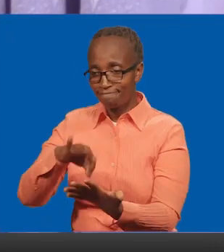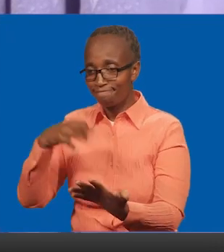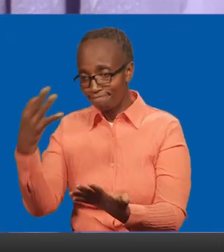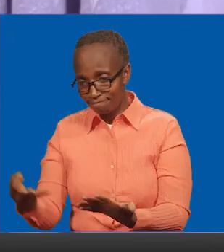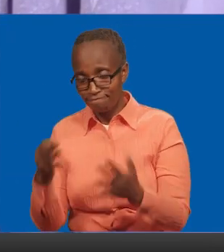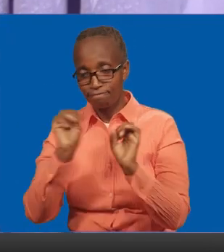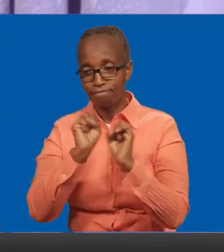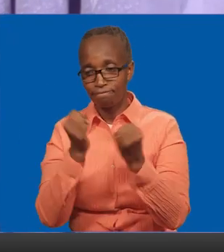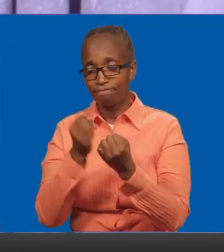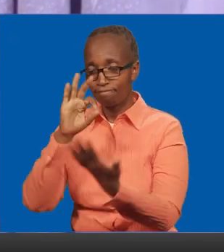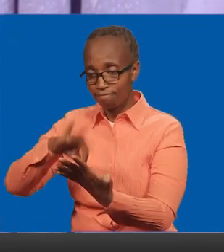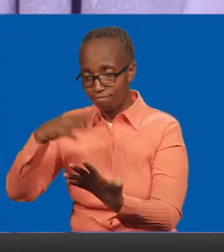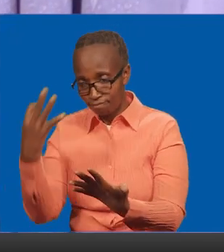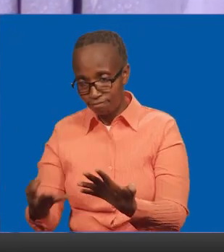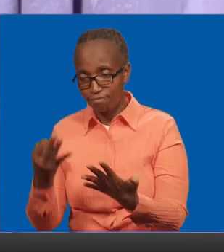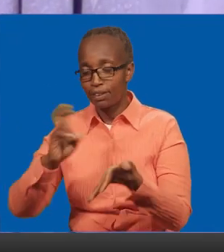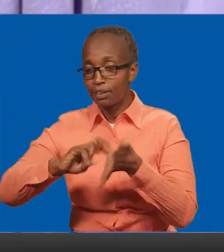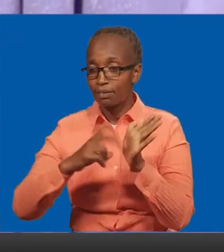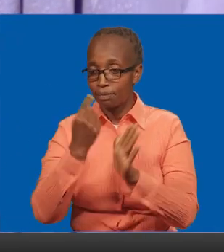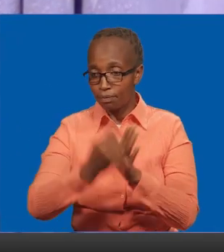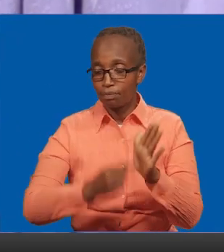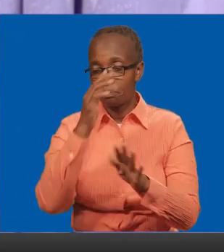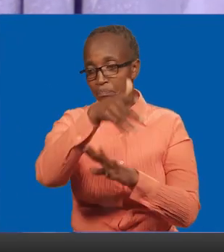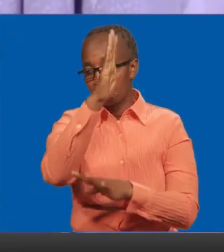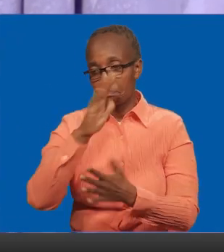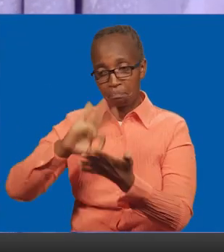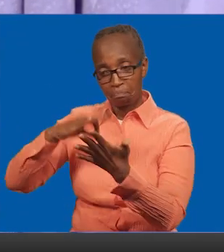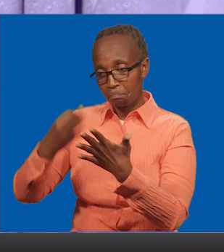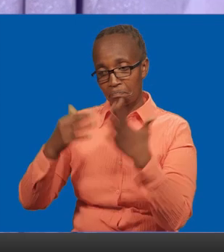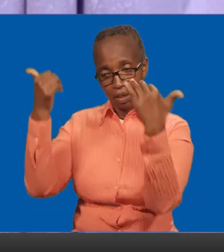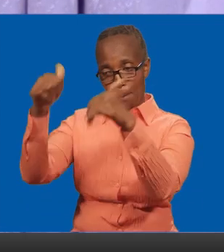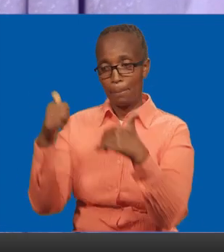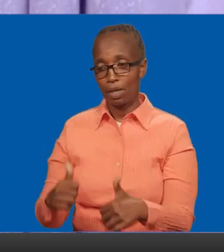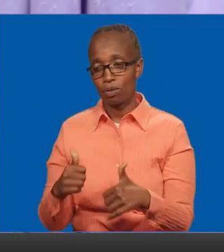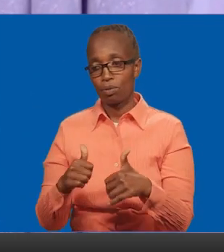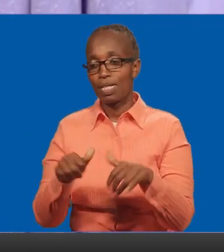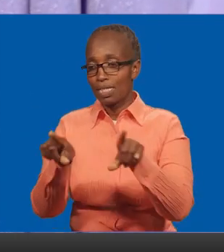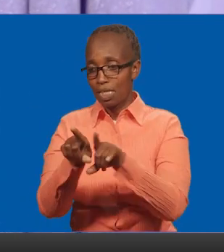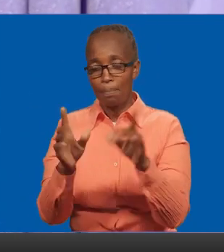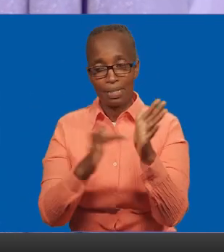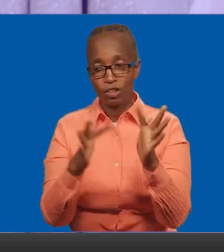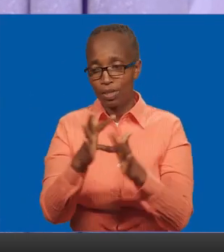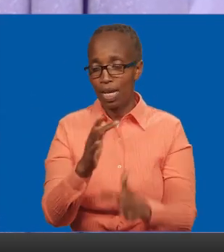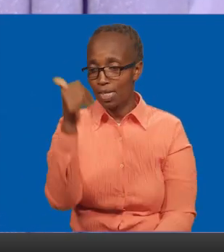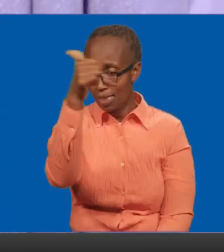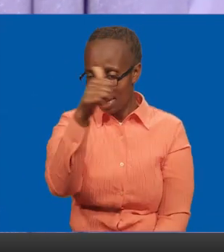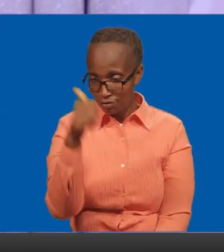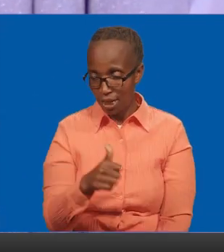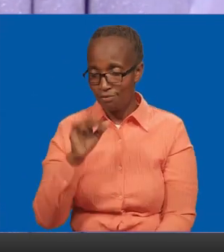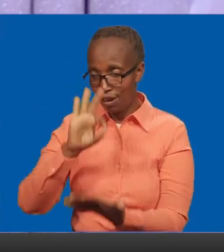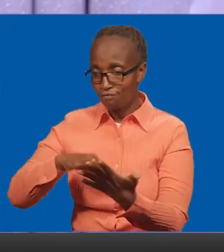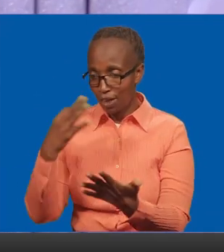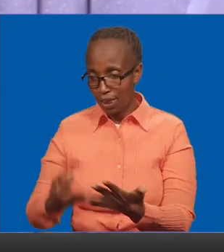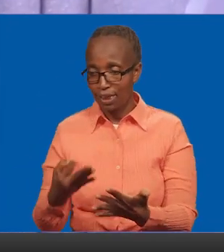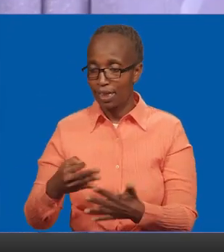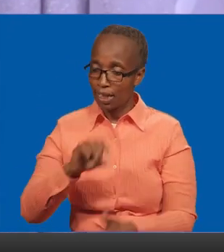fail, if families fail, if the society fails, we want to tell them that God has not failed. And